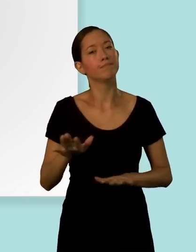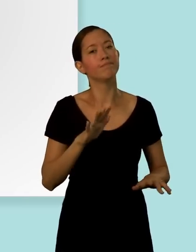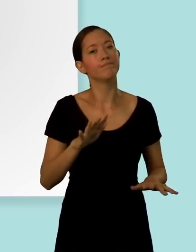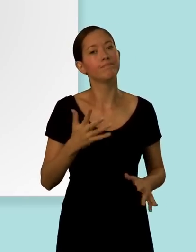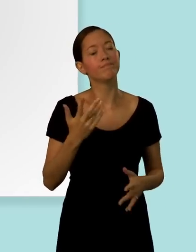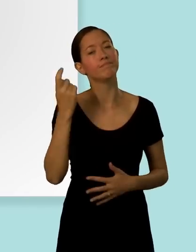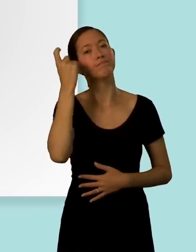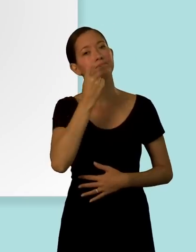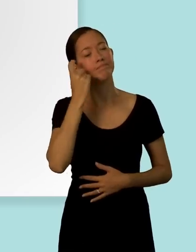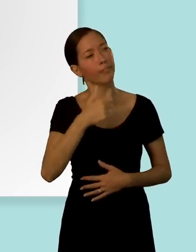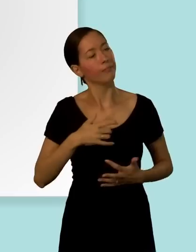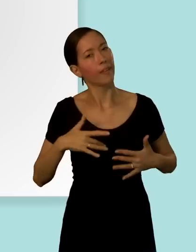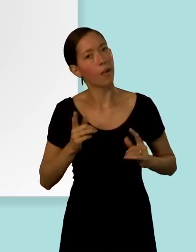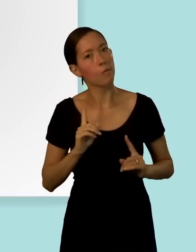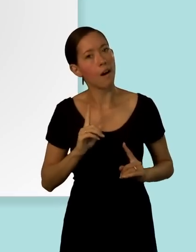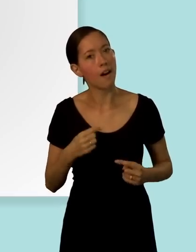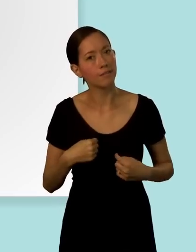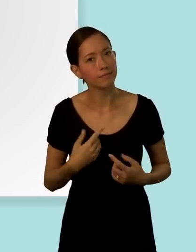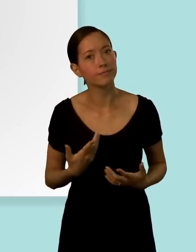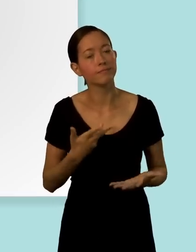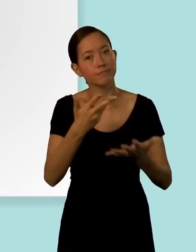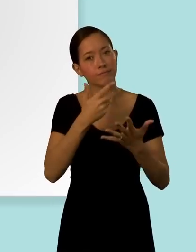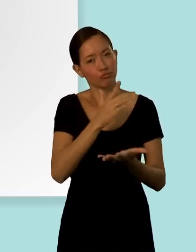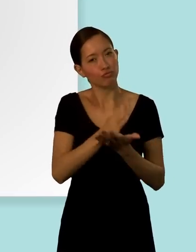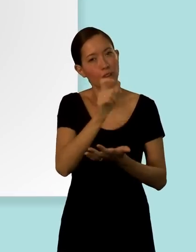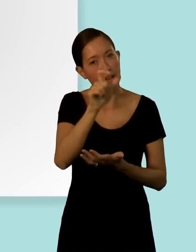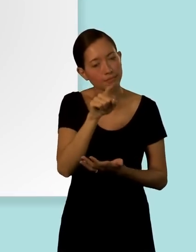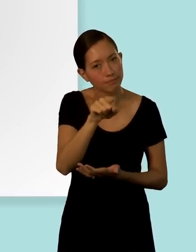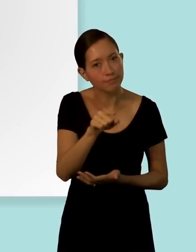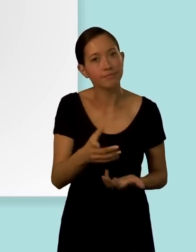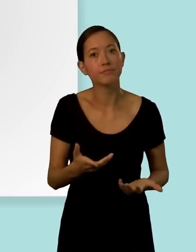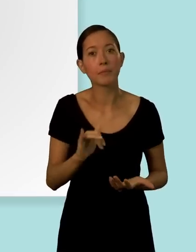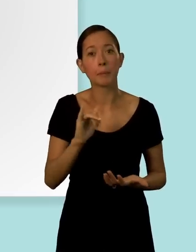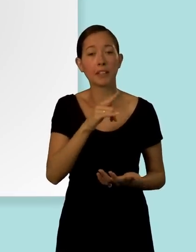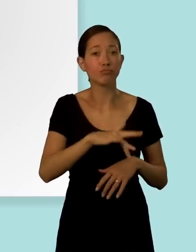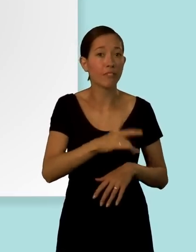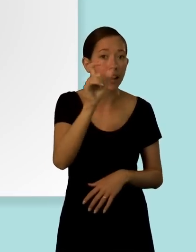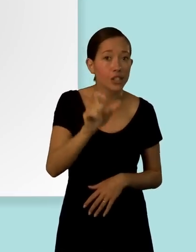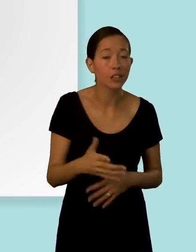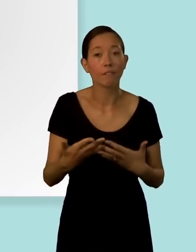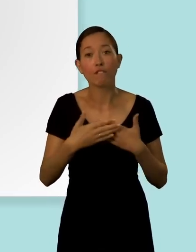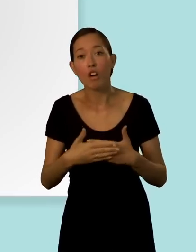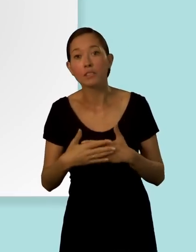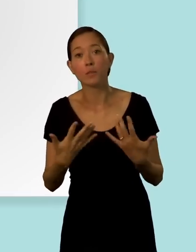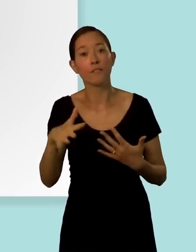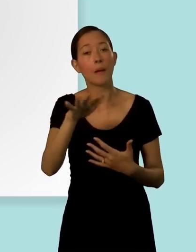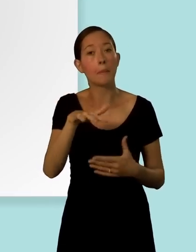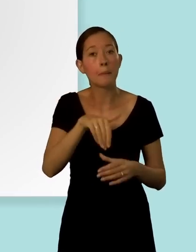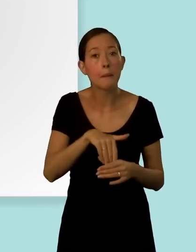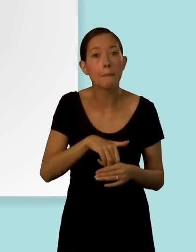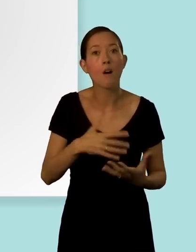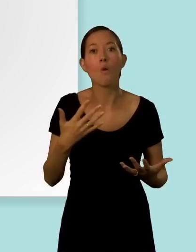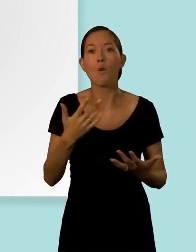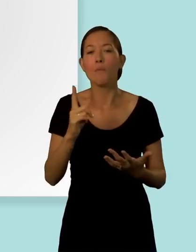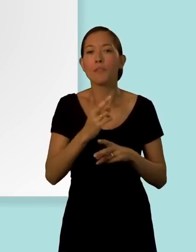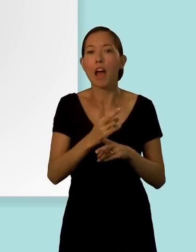different times. Try and take time to reflect on how you're feeling and talk to someone you trust. You might choose a